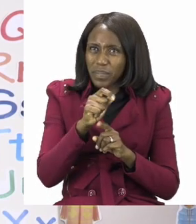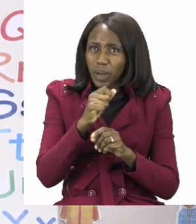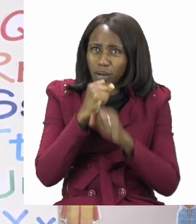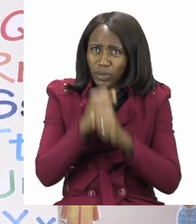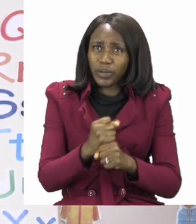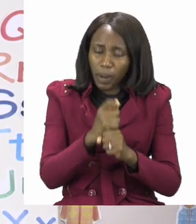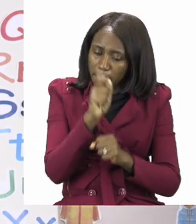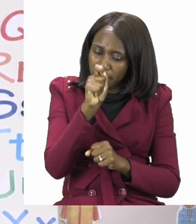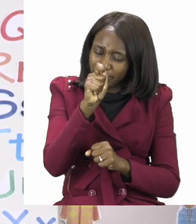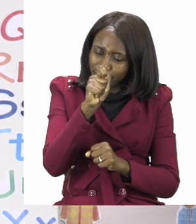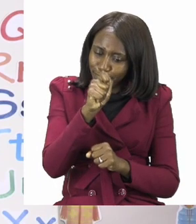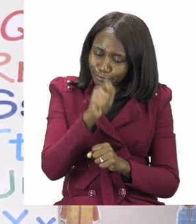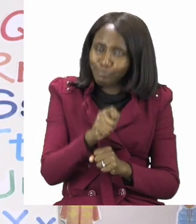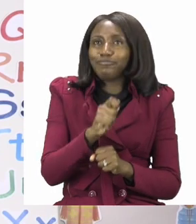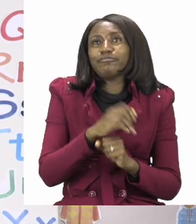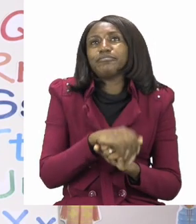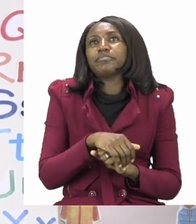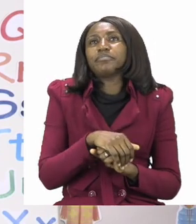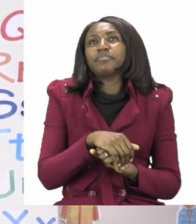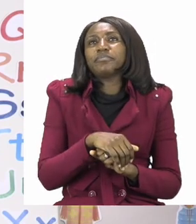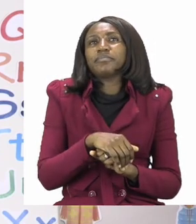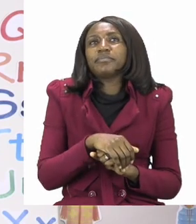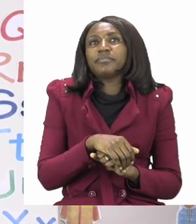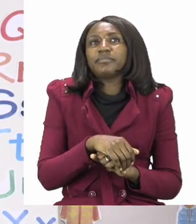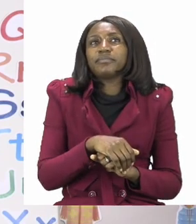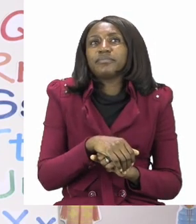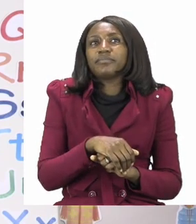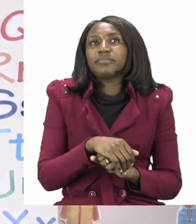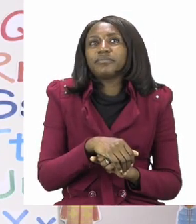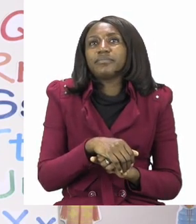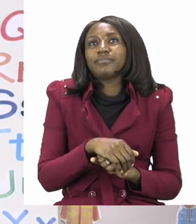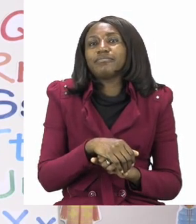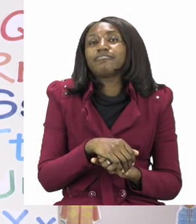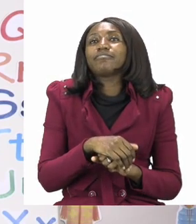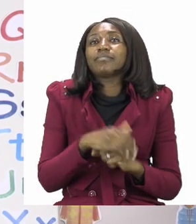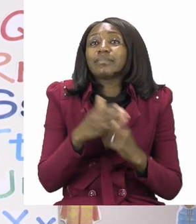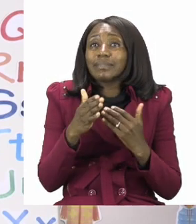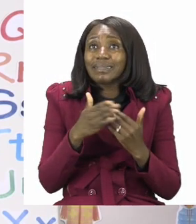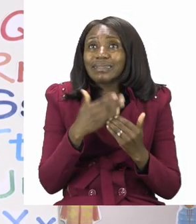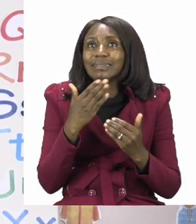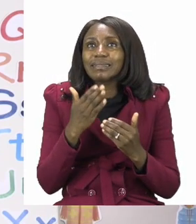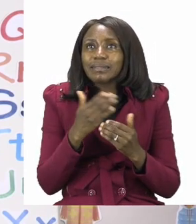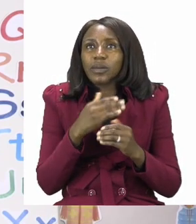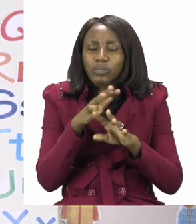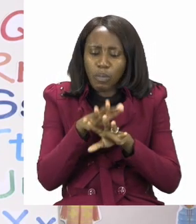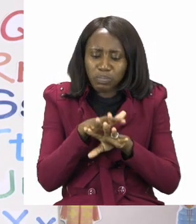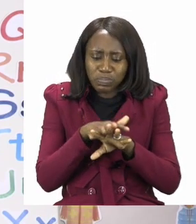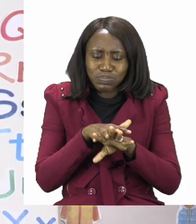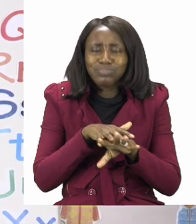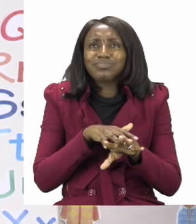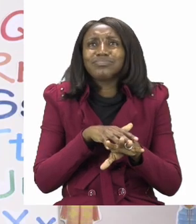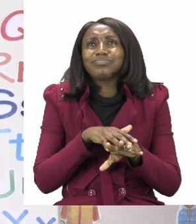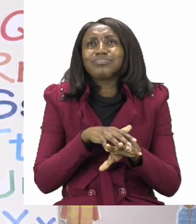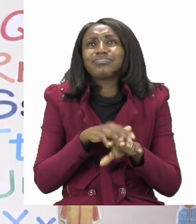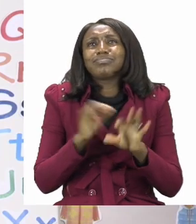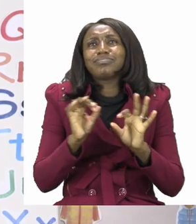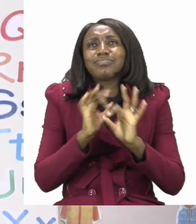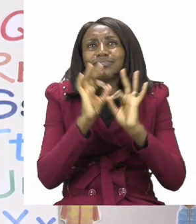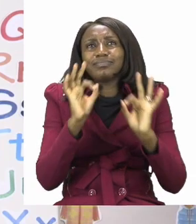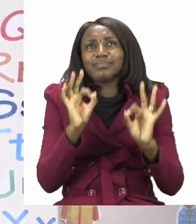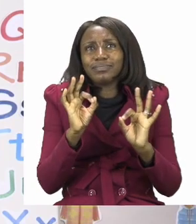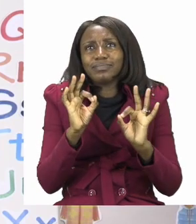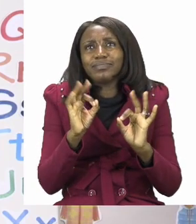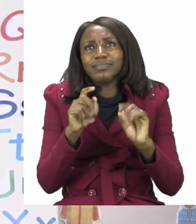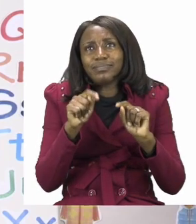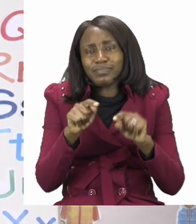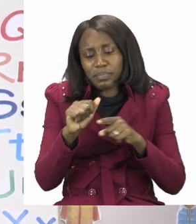paper. Once you do that, you'll be able to slow down so that your work is beautiful. We're now going to try